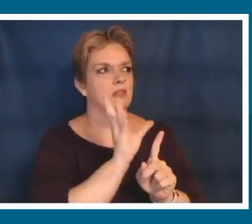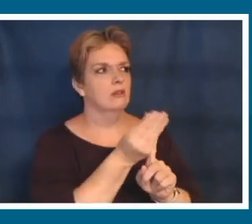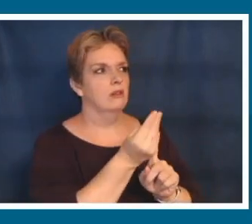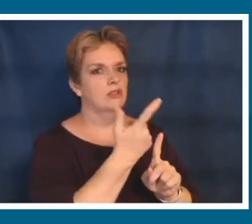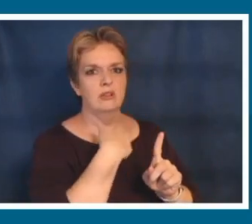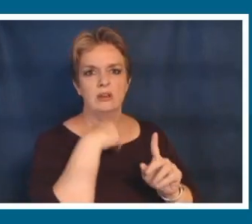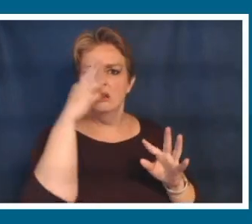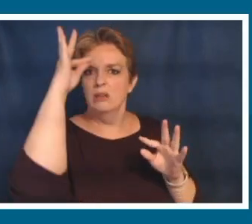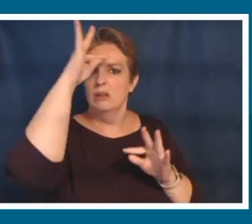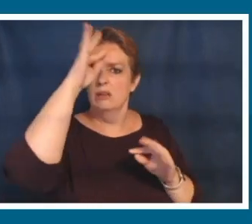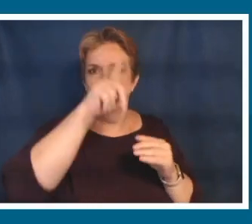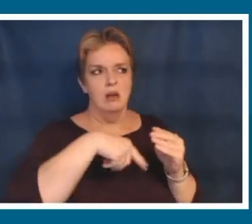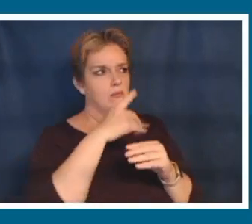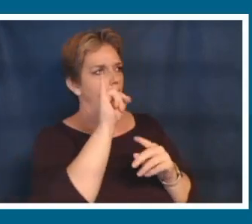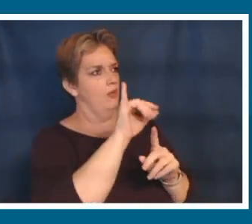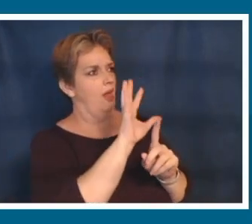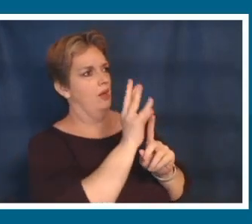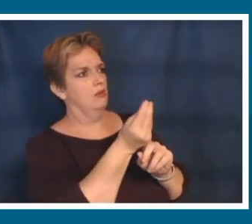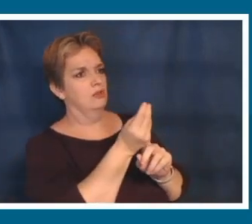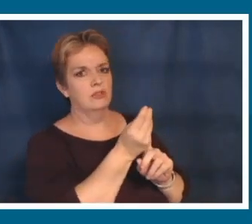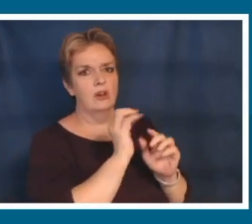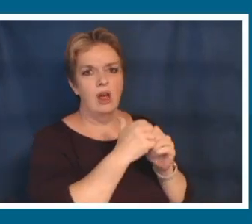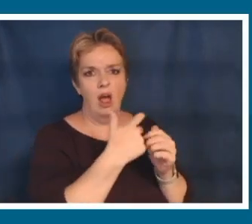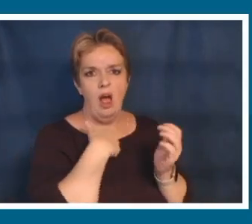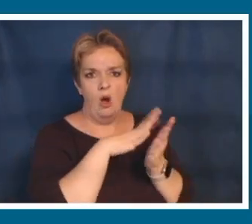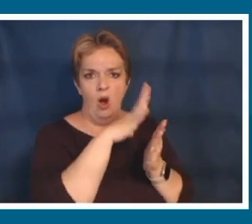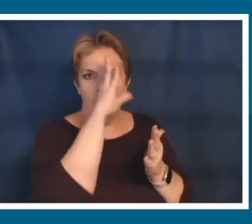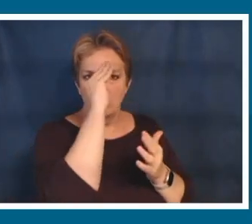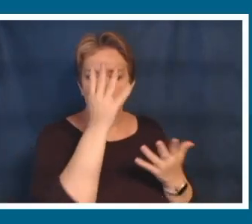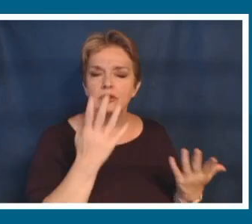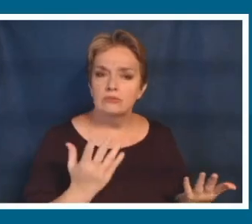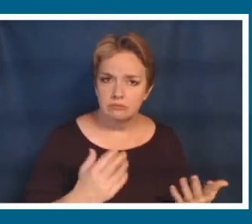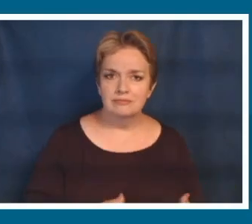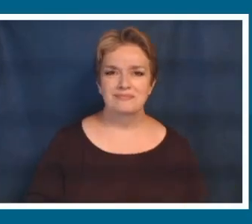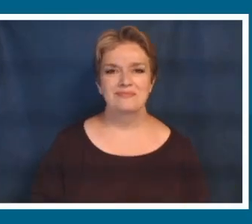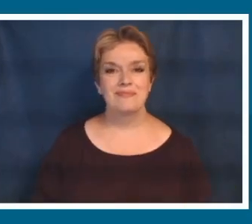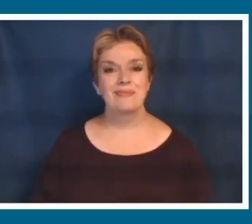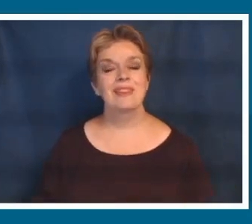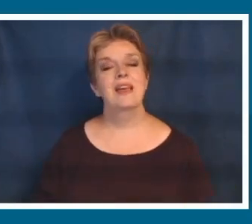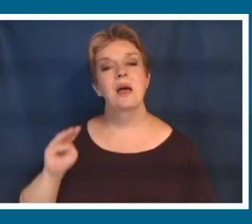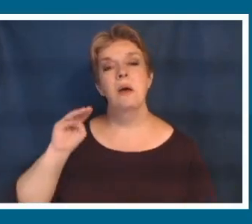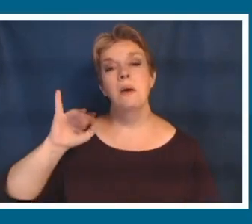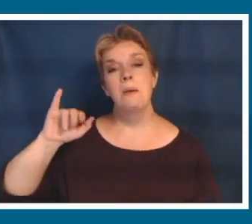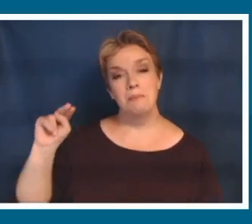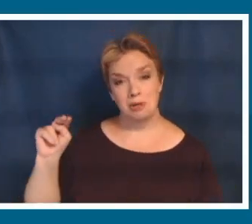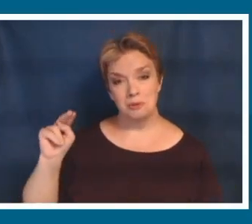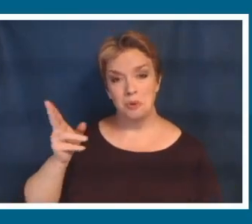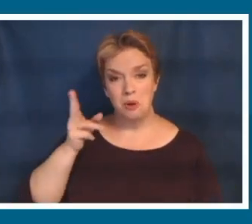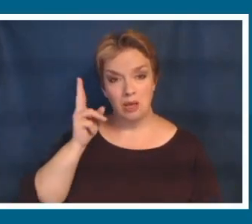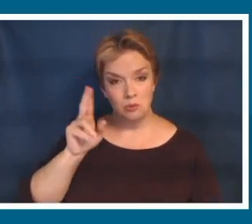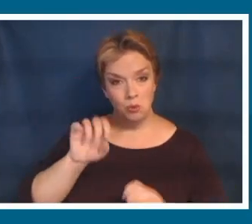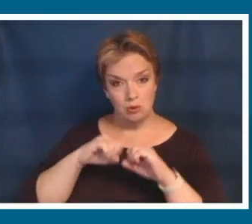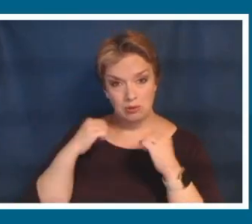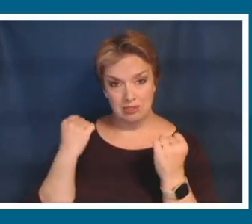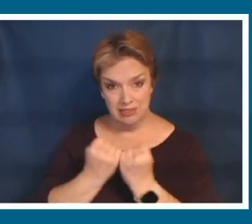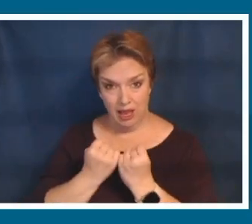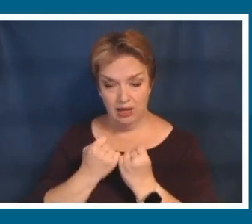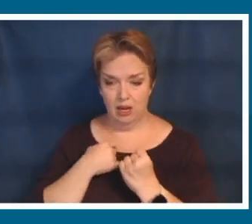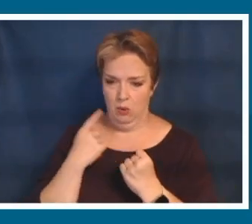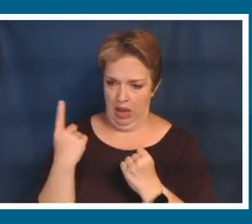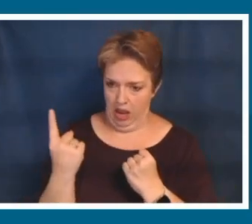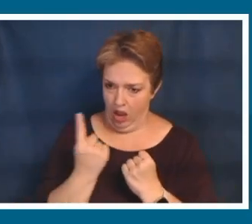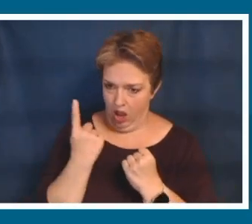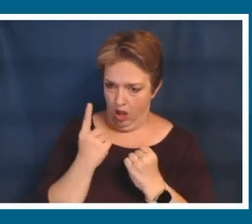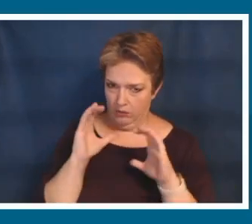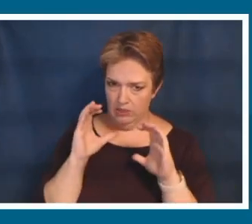why we at the Minnesota Historical Society in our project make sure that we are always looking for, oh, we've got this, but what